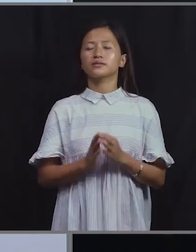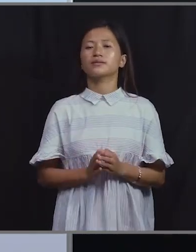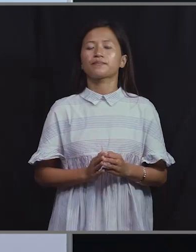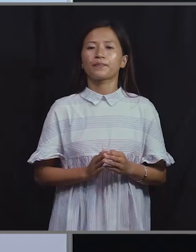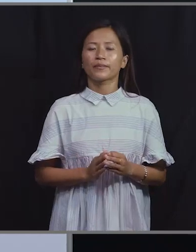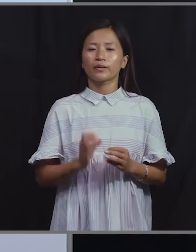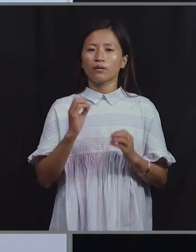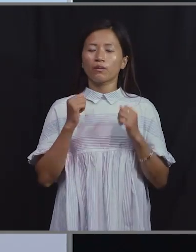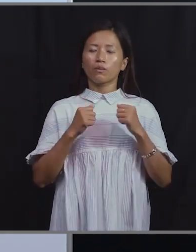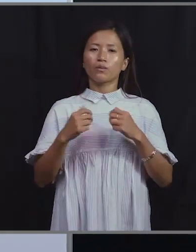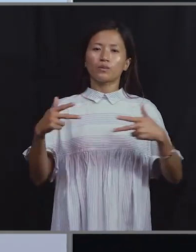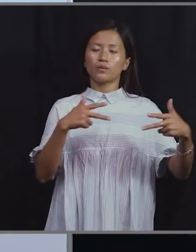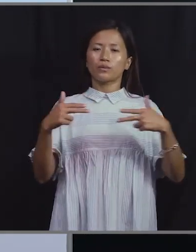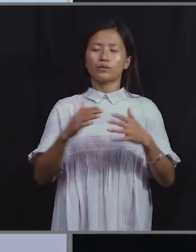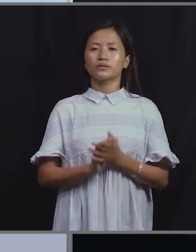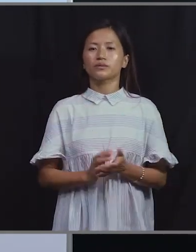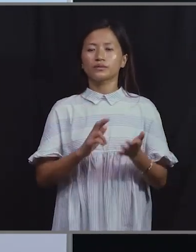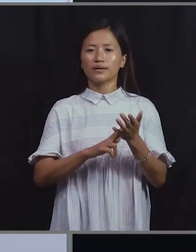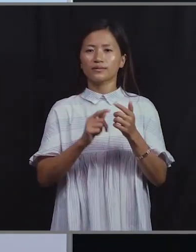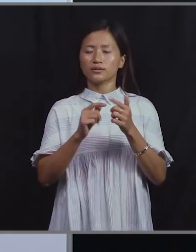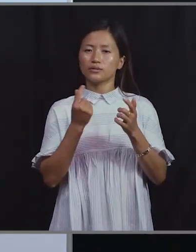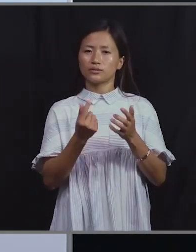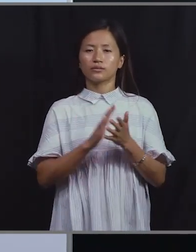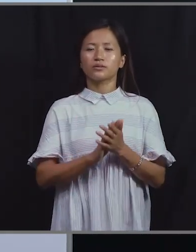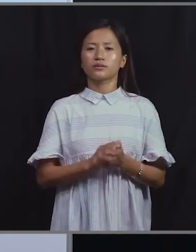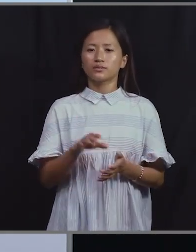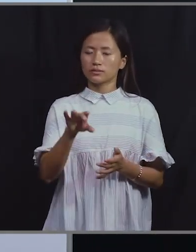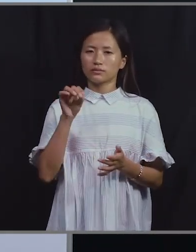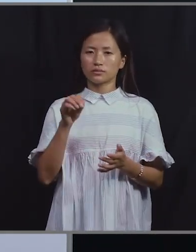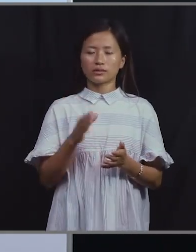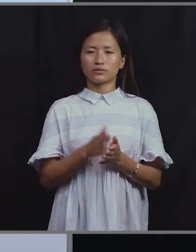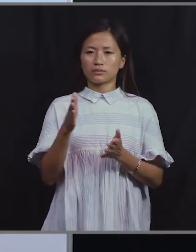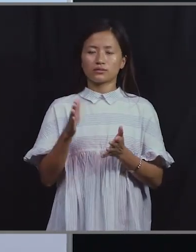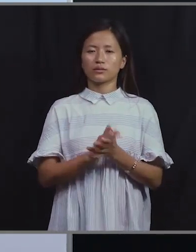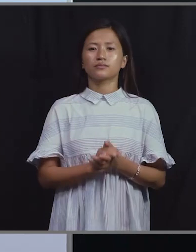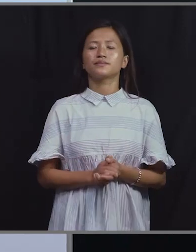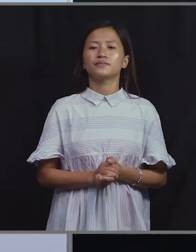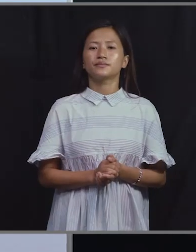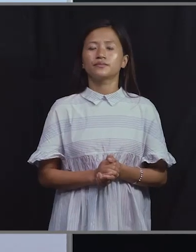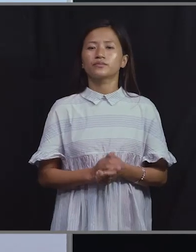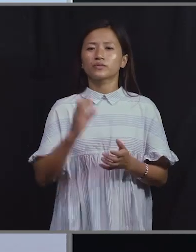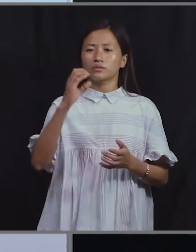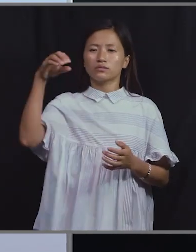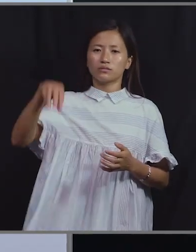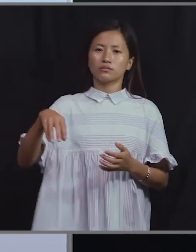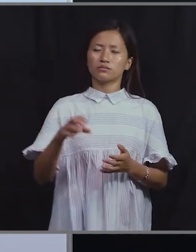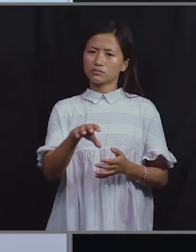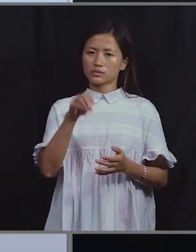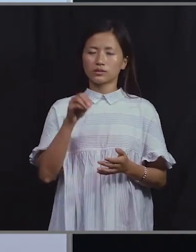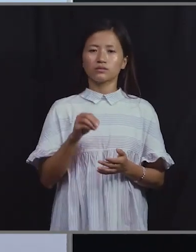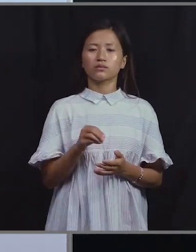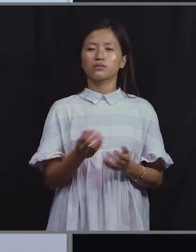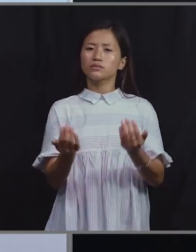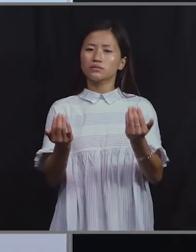The next feature is neutrality. Neutrality means not taking side. That means if a country is doing right, you are not taking